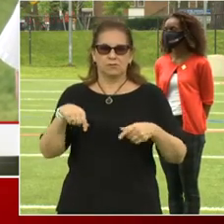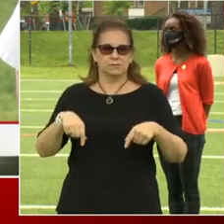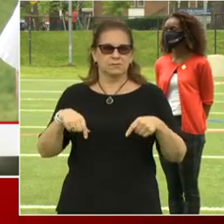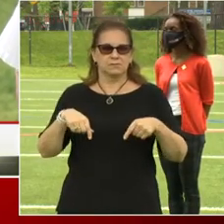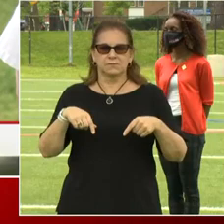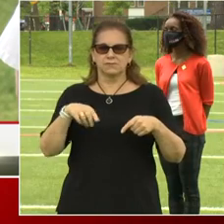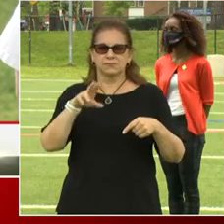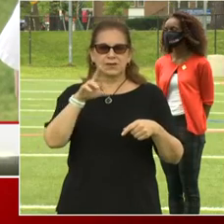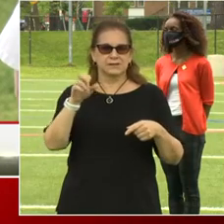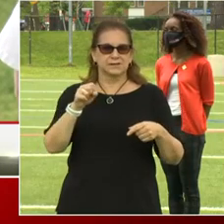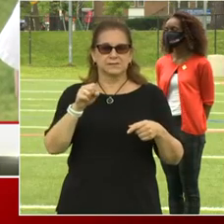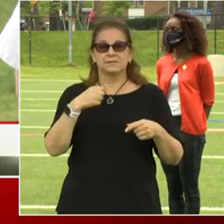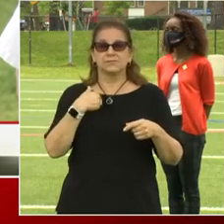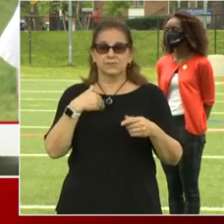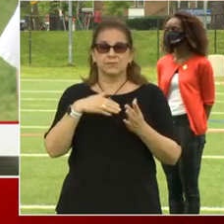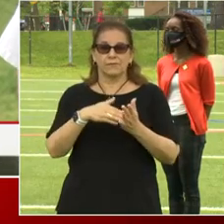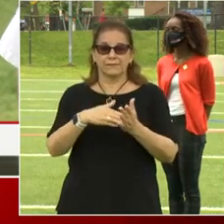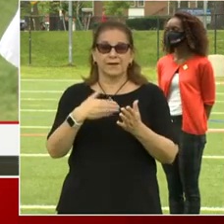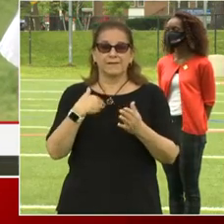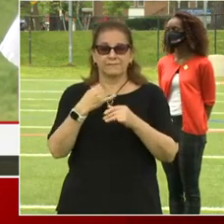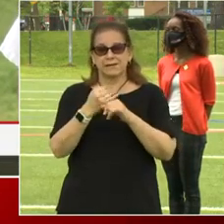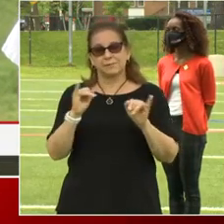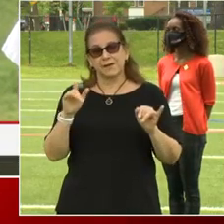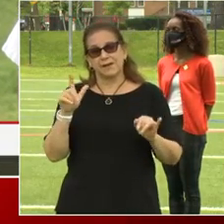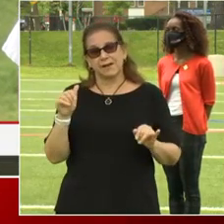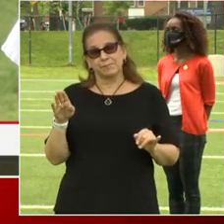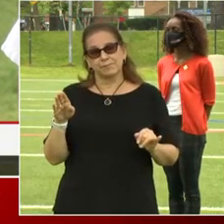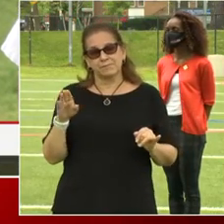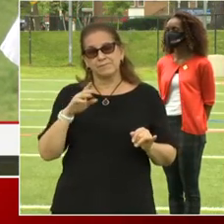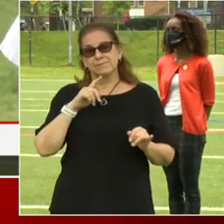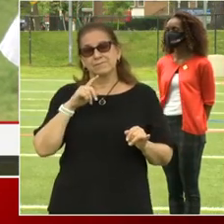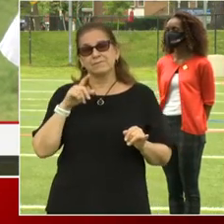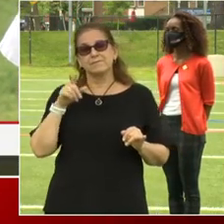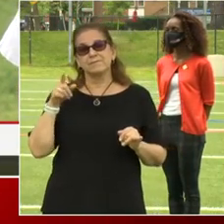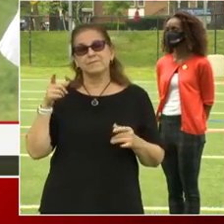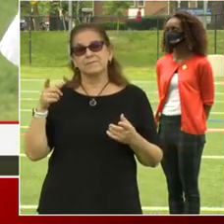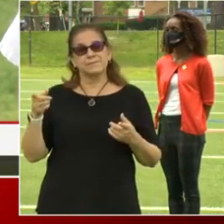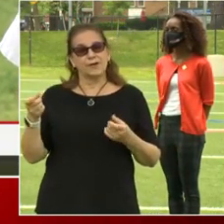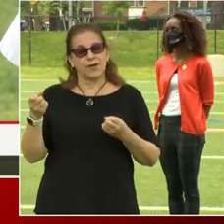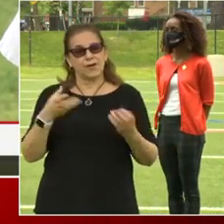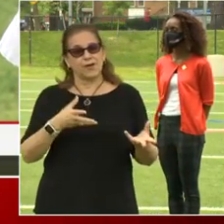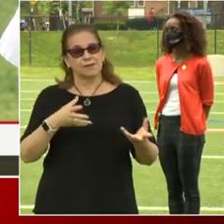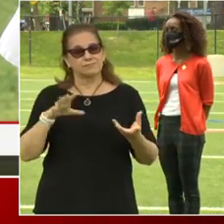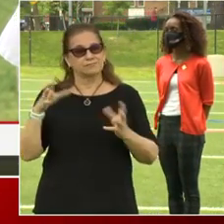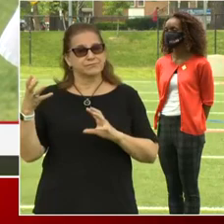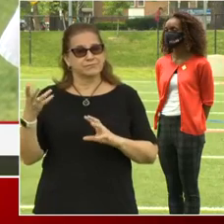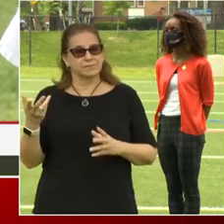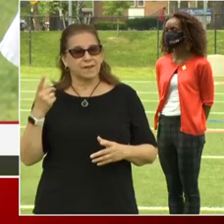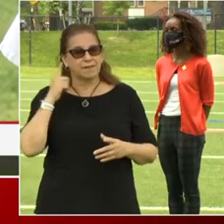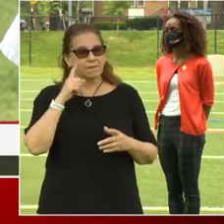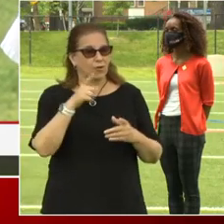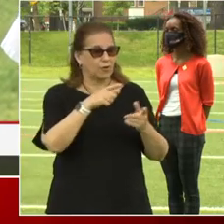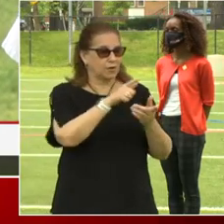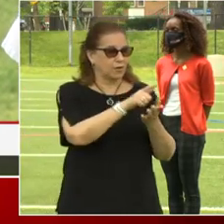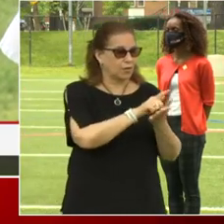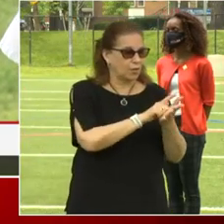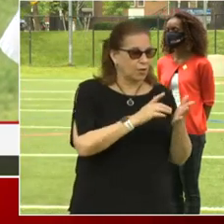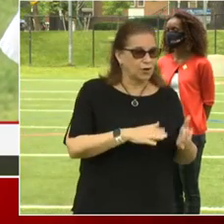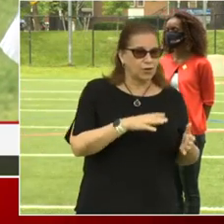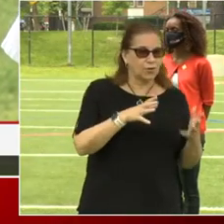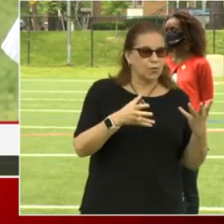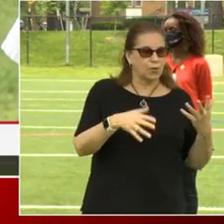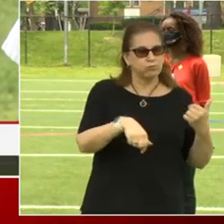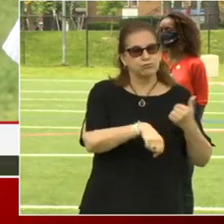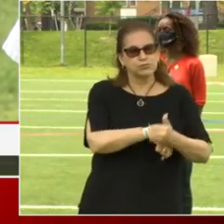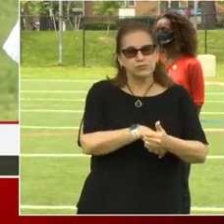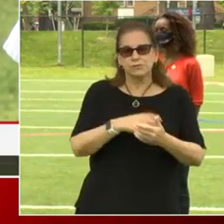have an independent lab, then it just becomes a mess, either for the prosecutor or for the police. And that's not in the interest of justice or